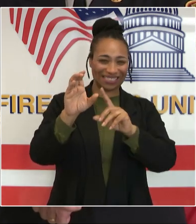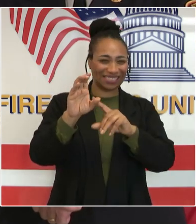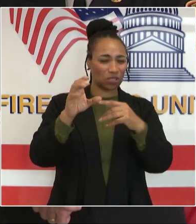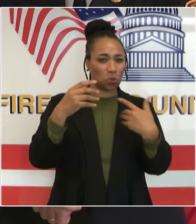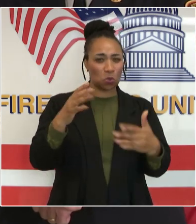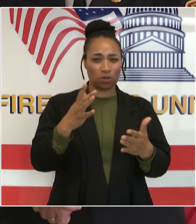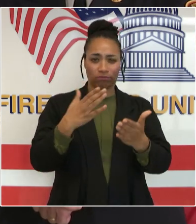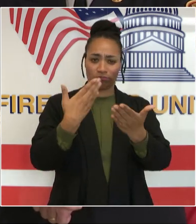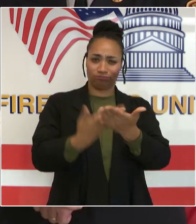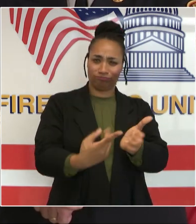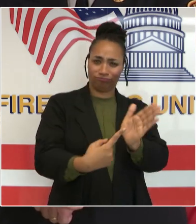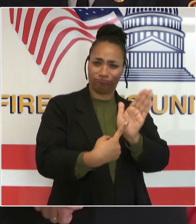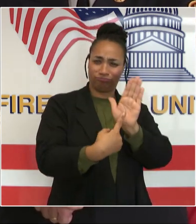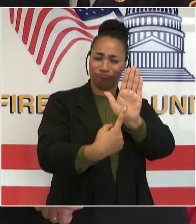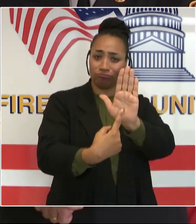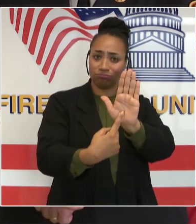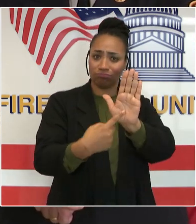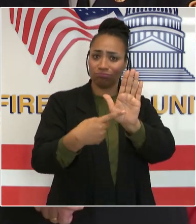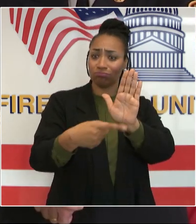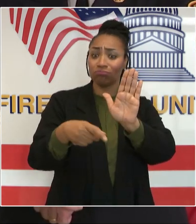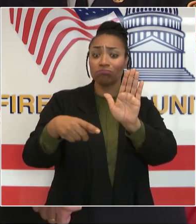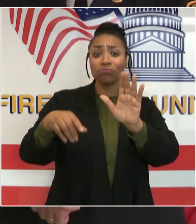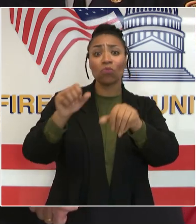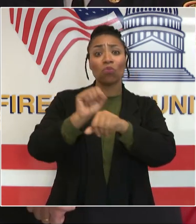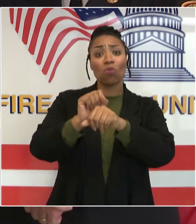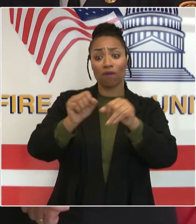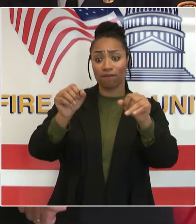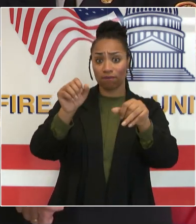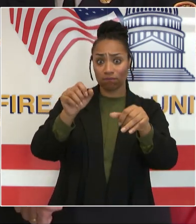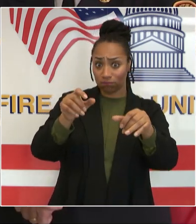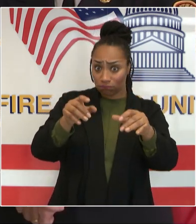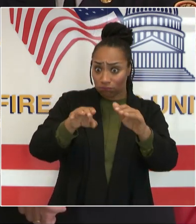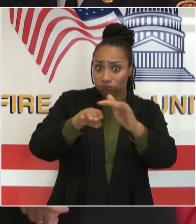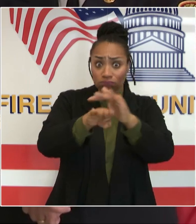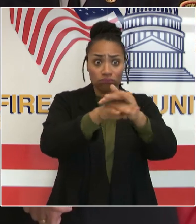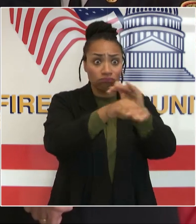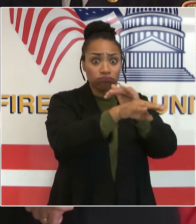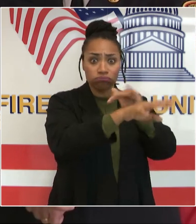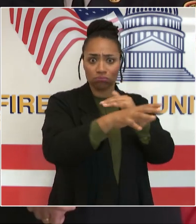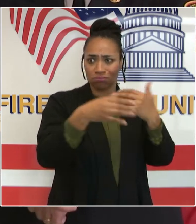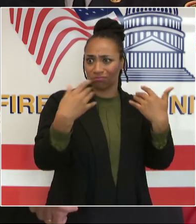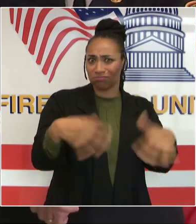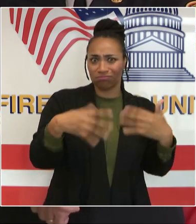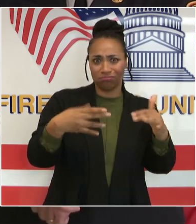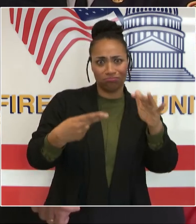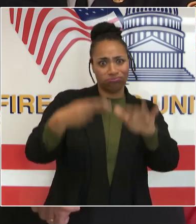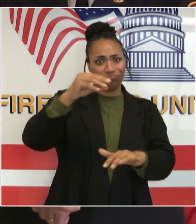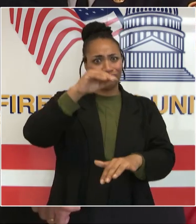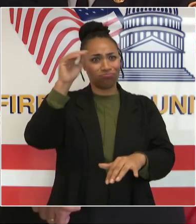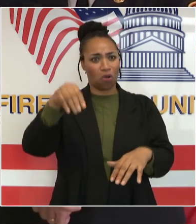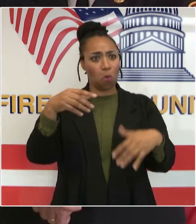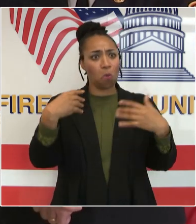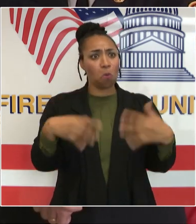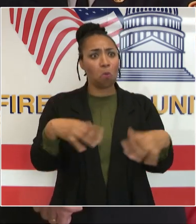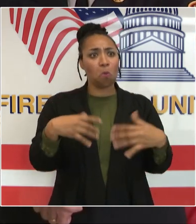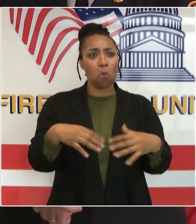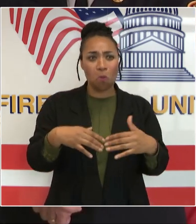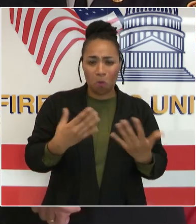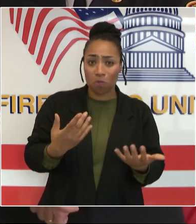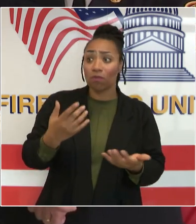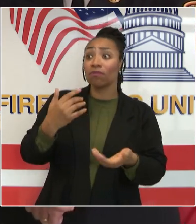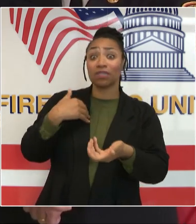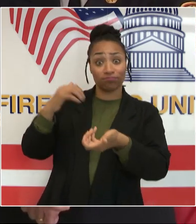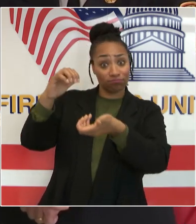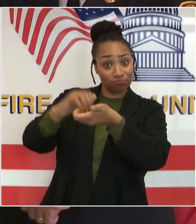the past few years. In partnership with DC Public Schools, we provide support for career and technical education programs, the mayor mentioned that